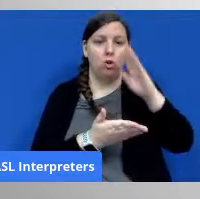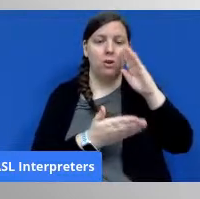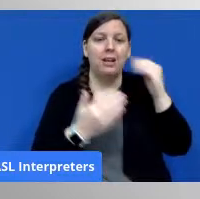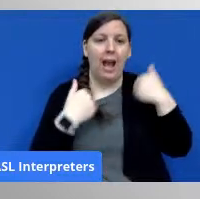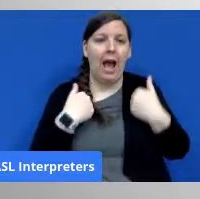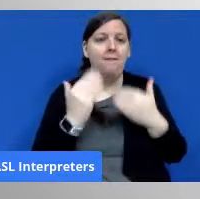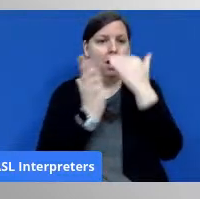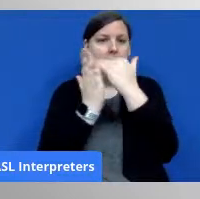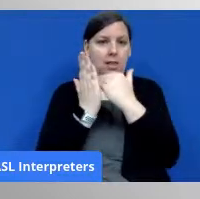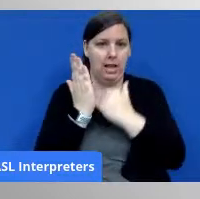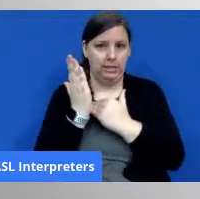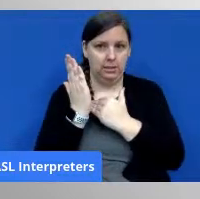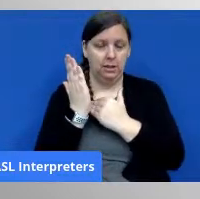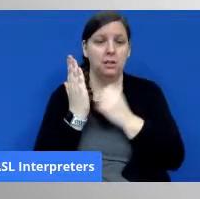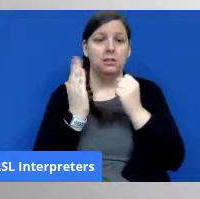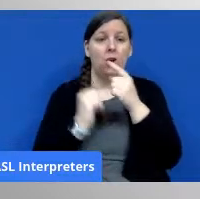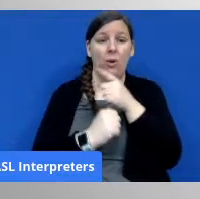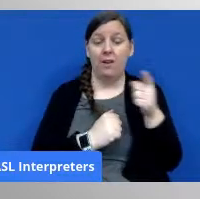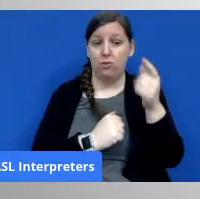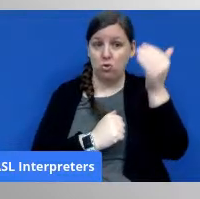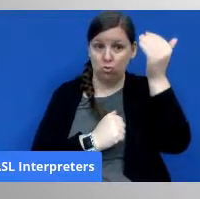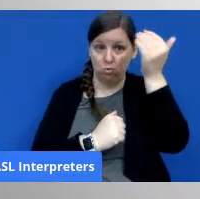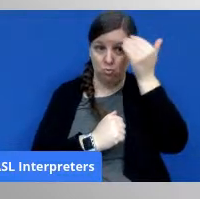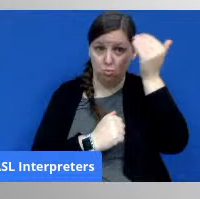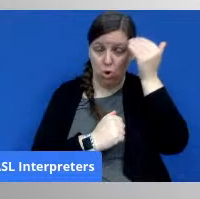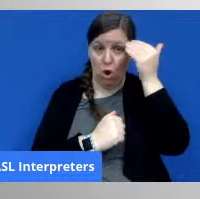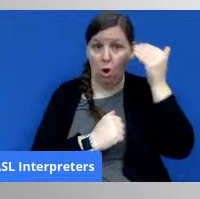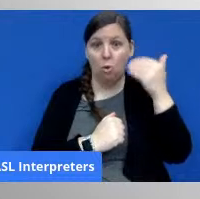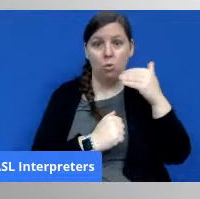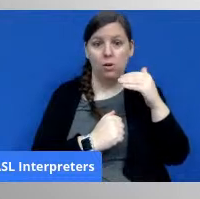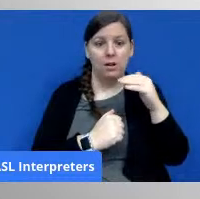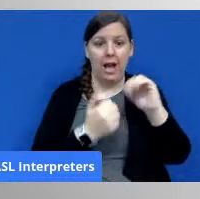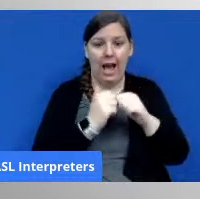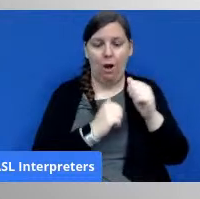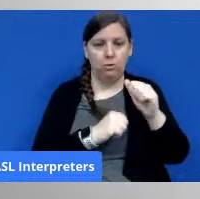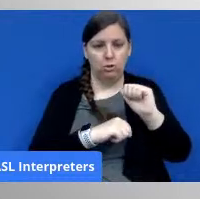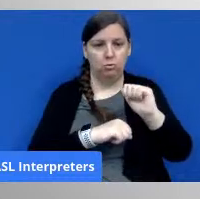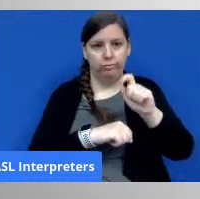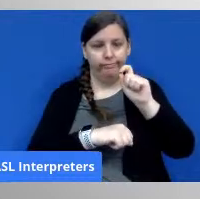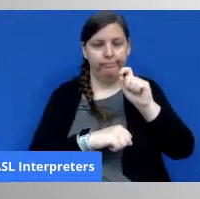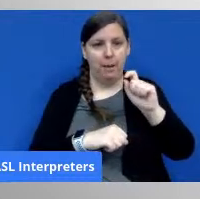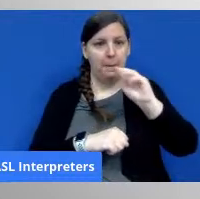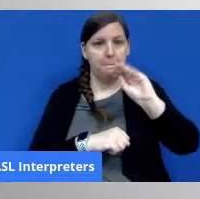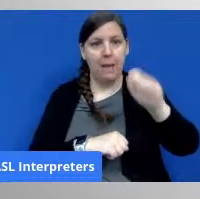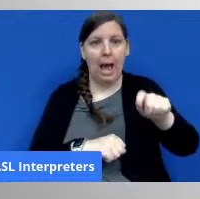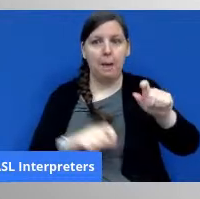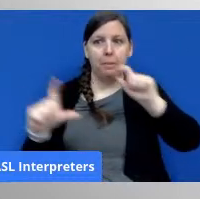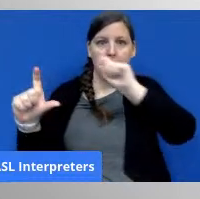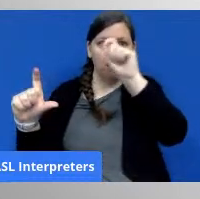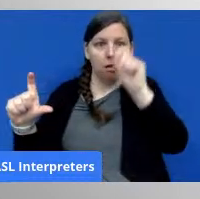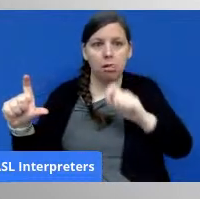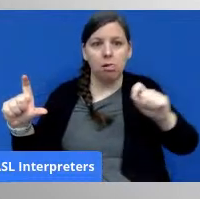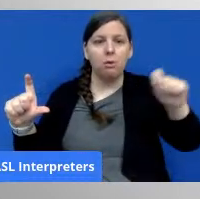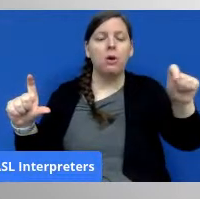this call with a skill in GIS that wants to map it out and start looking at it, I think that's an important and great